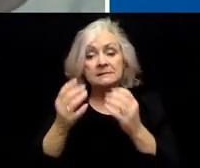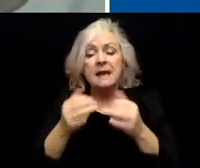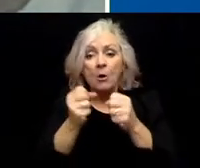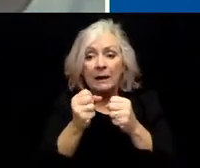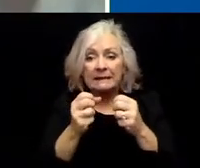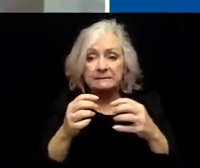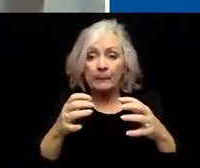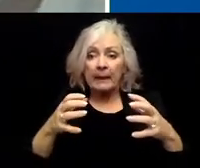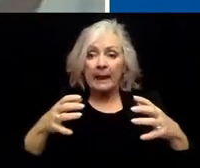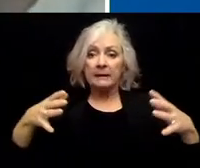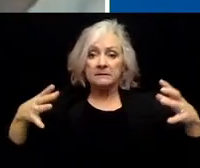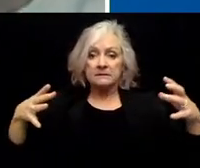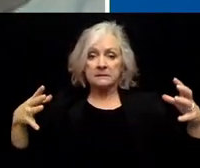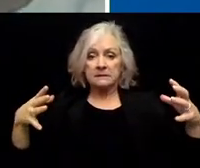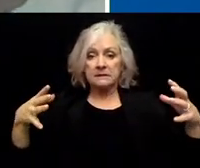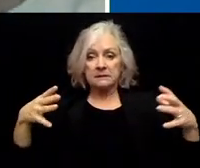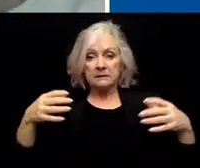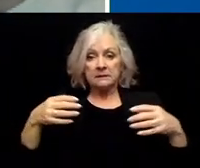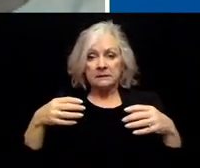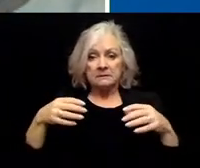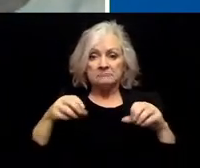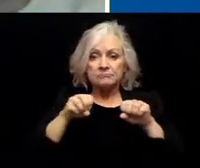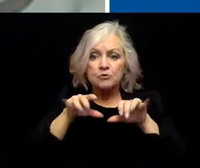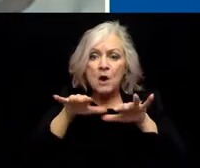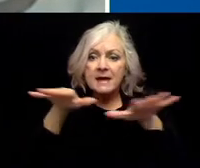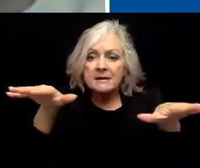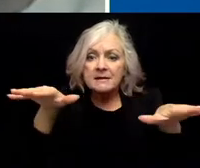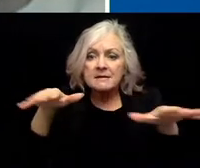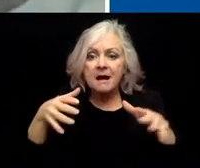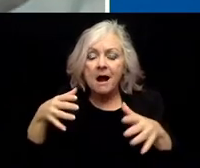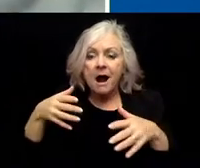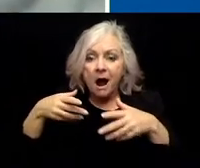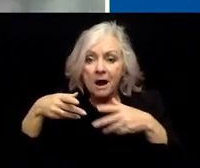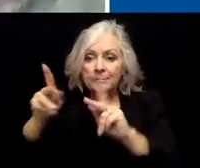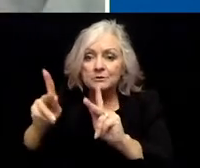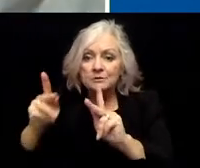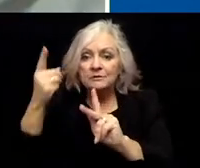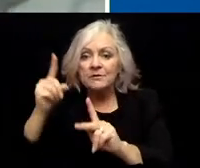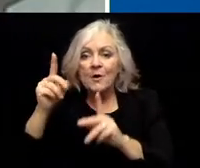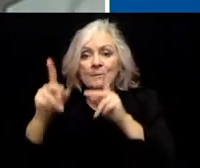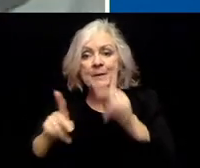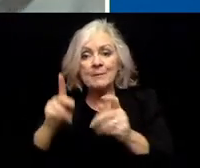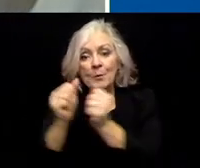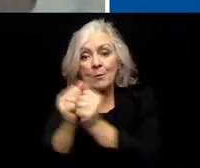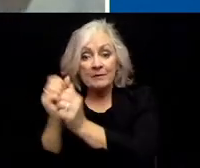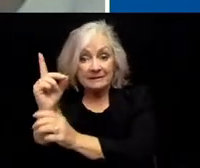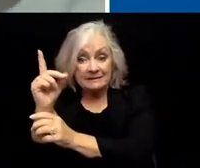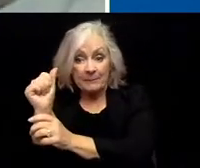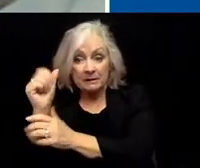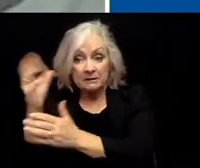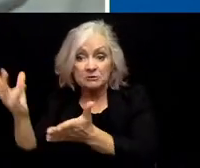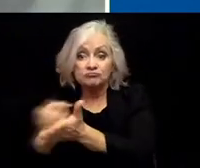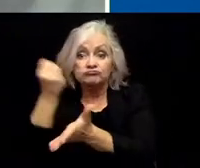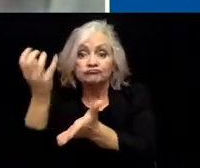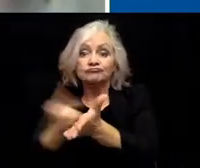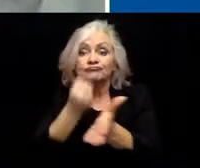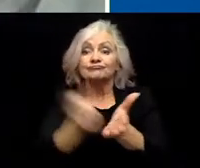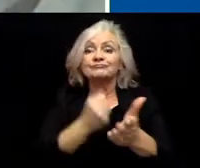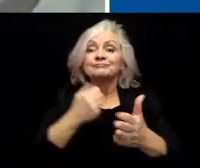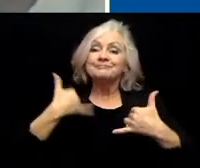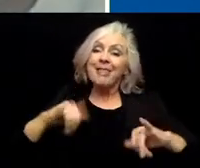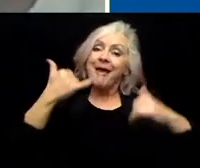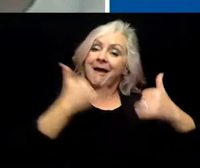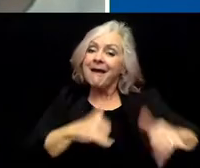of opportunities for people with intellectual disabilities to play, to feel the joy and the pride